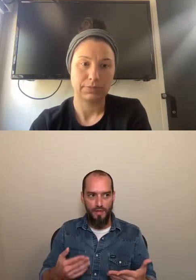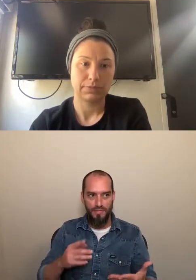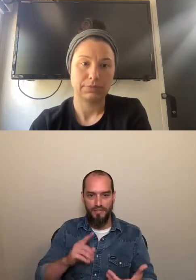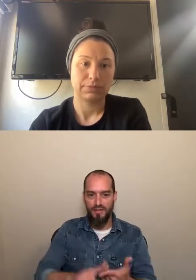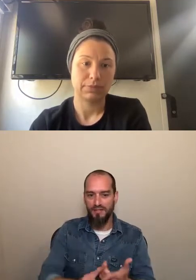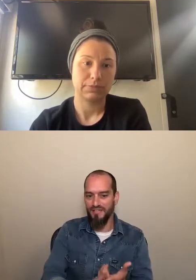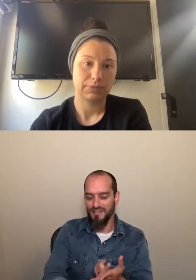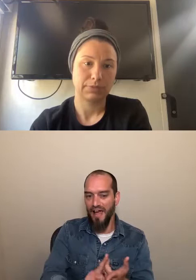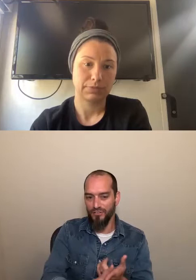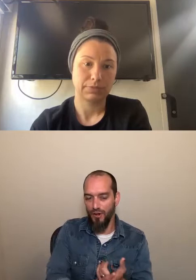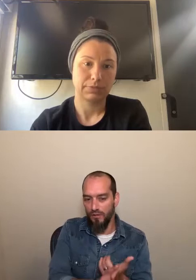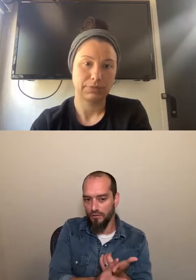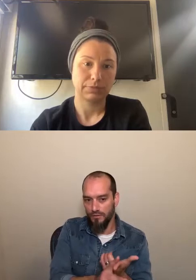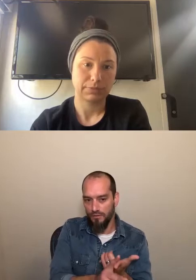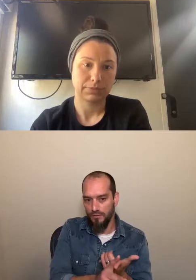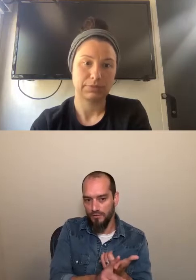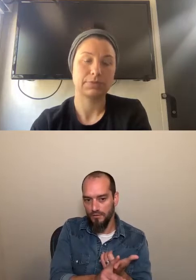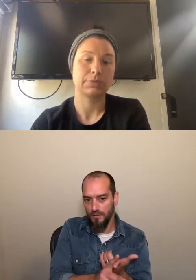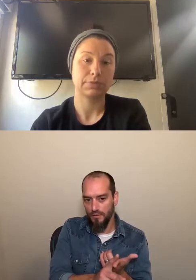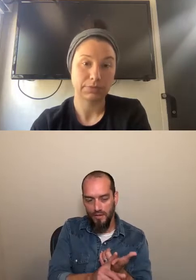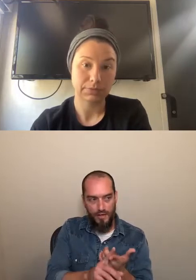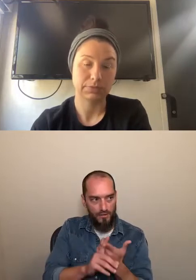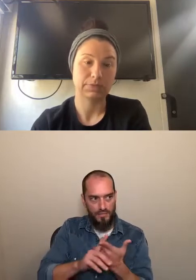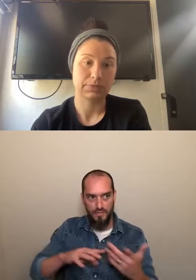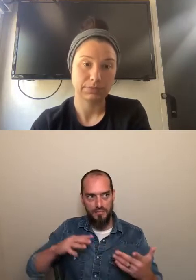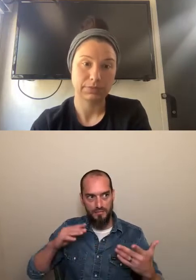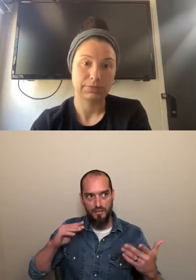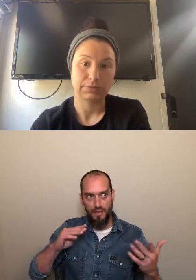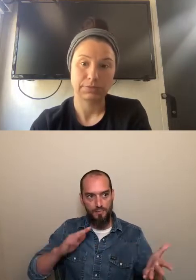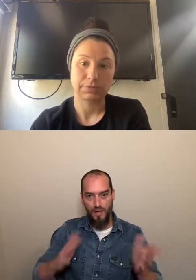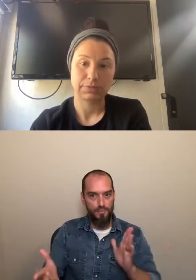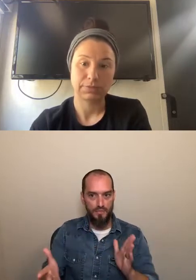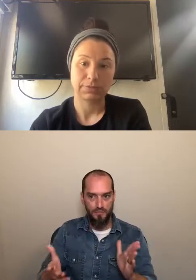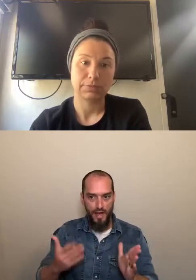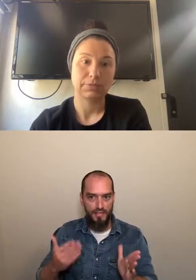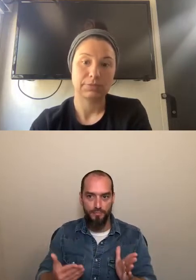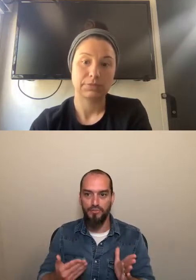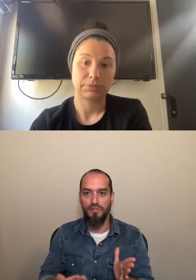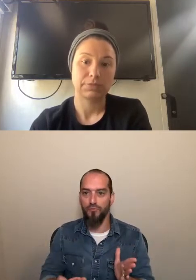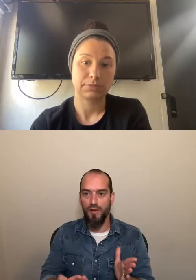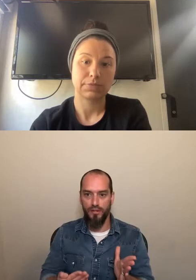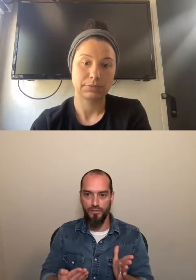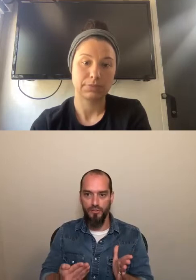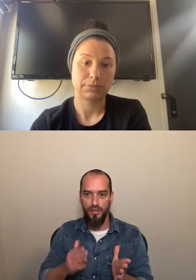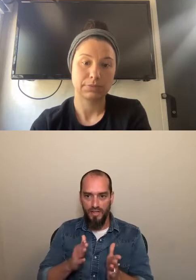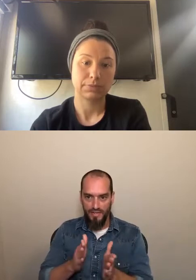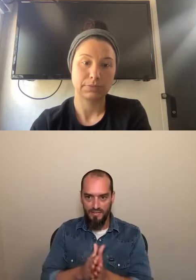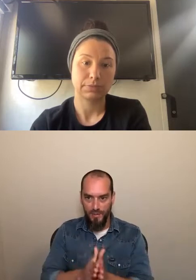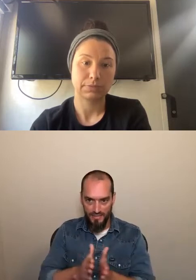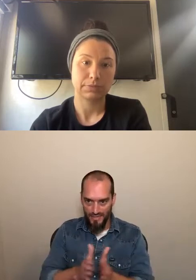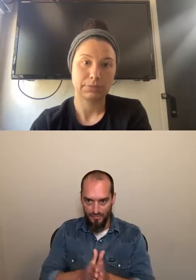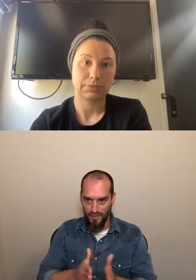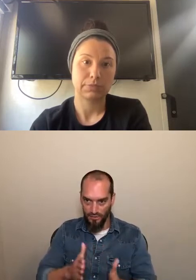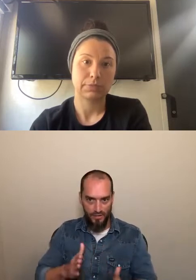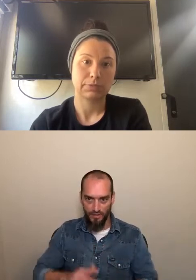So that means they didn't assess the house at all. And I'll say this, I'm the opposite. 90% of what I do is